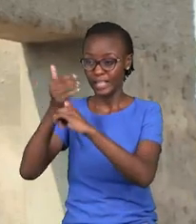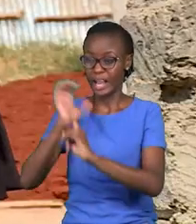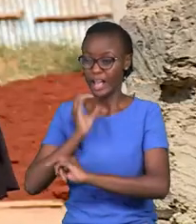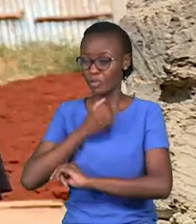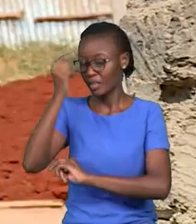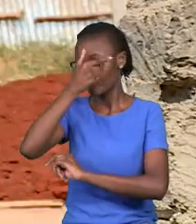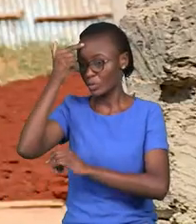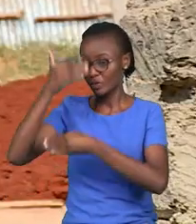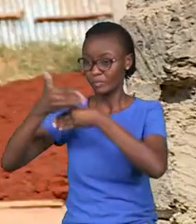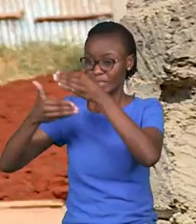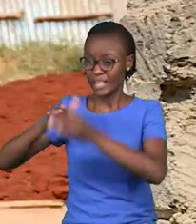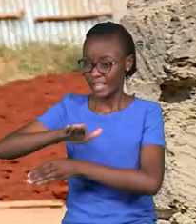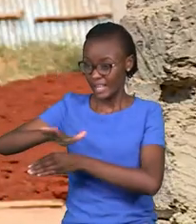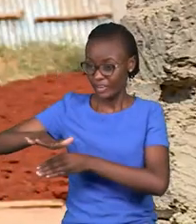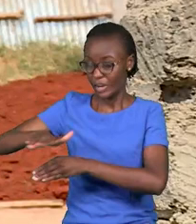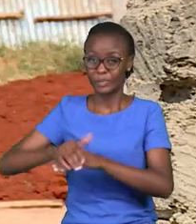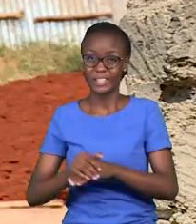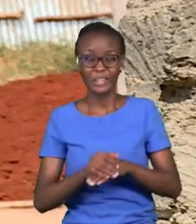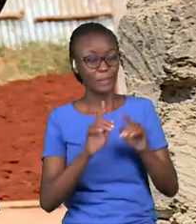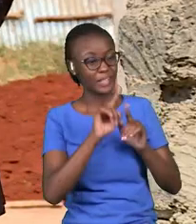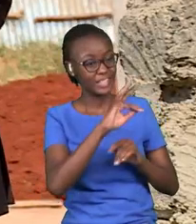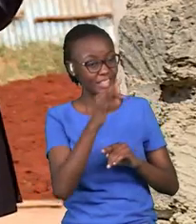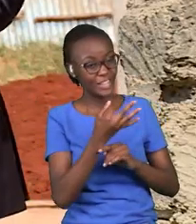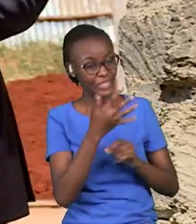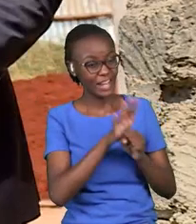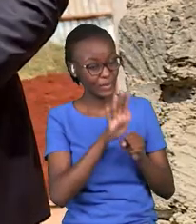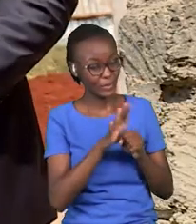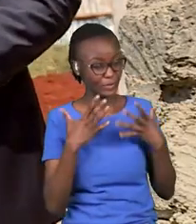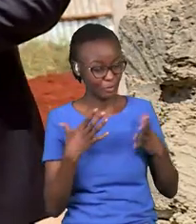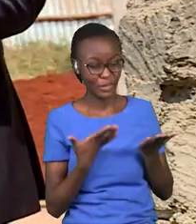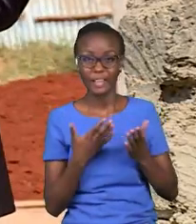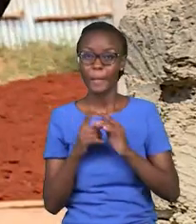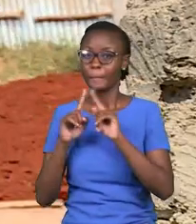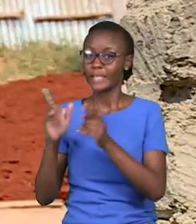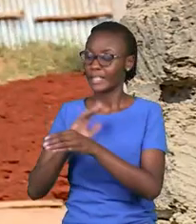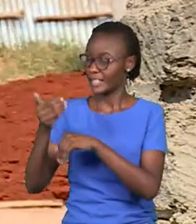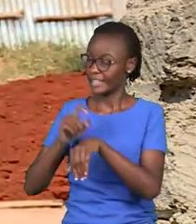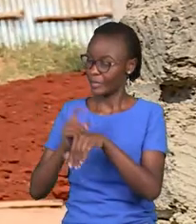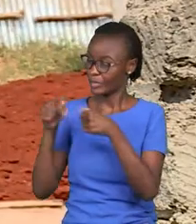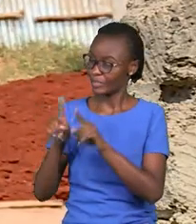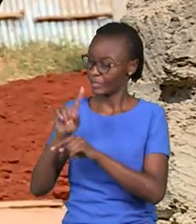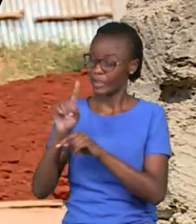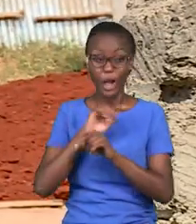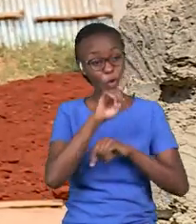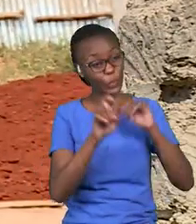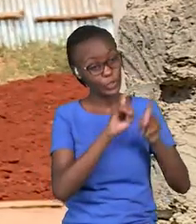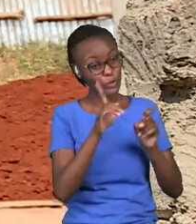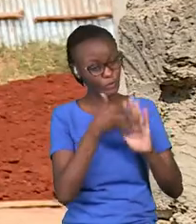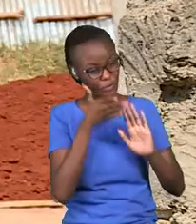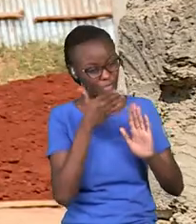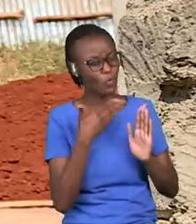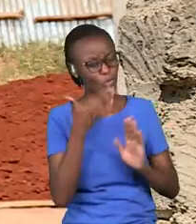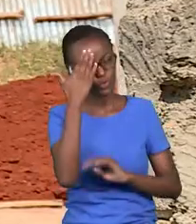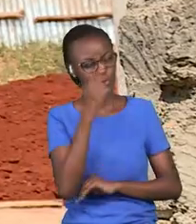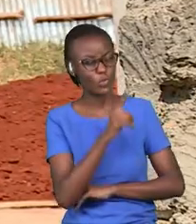industry. That's a whole consortium you're leading. 3,000 is not a small table. Exactly. So now, the next part of Know Your CEO is quickfire. We get to know